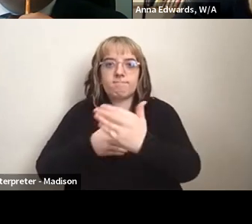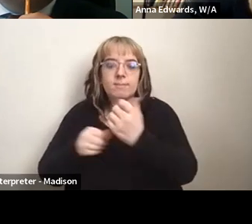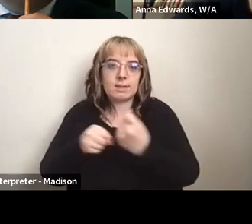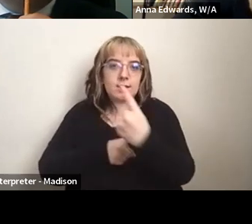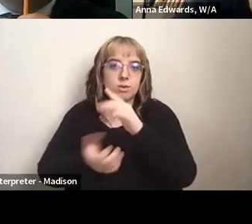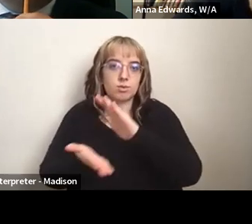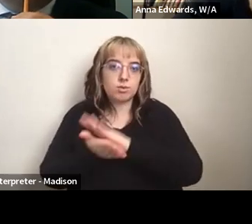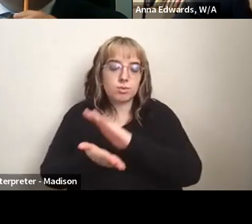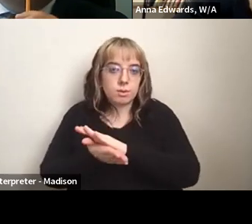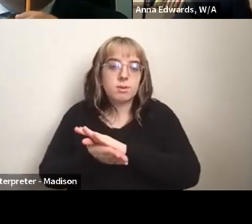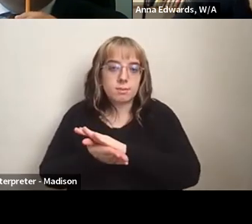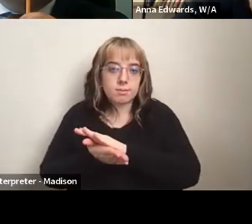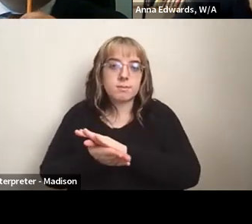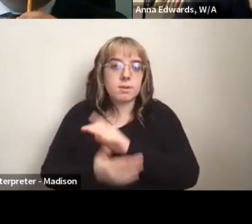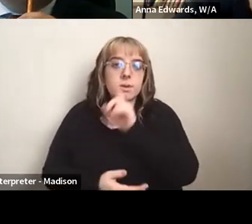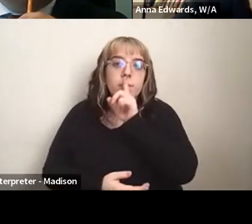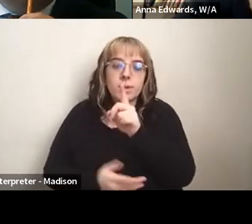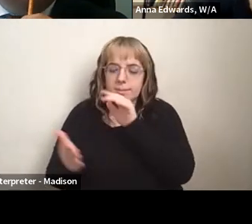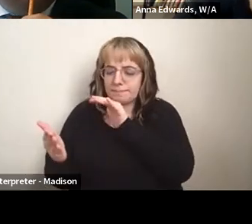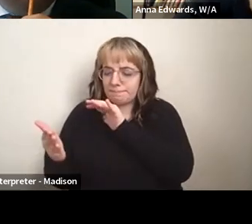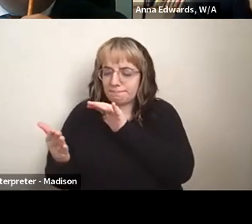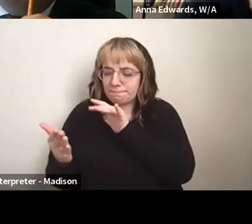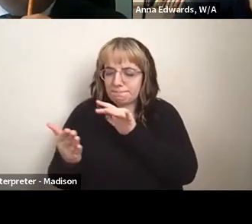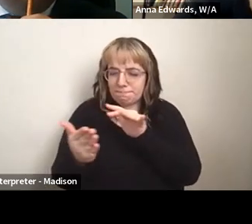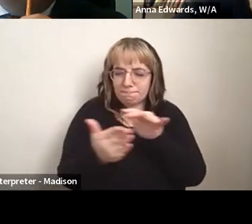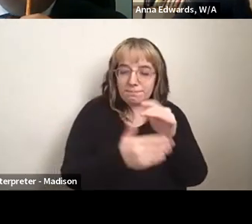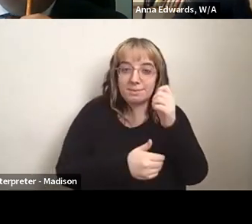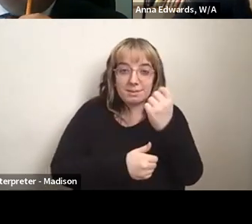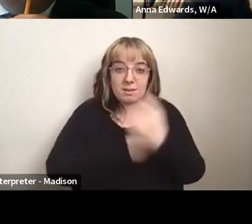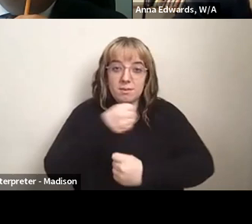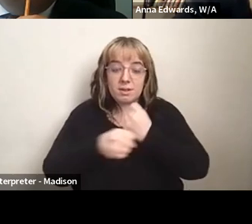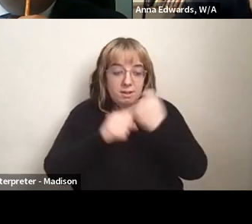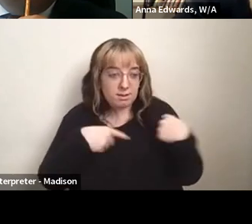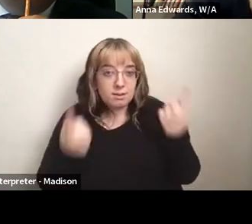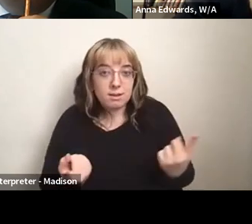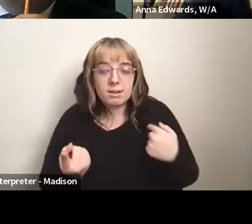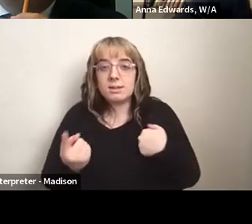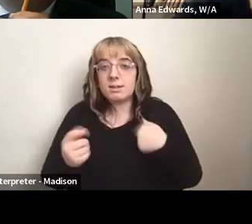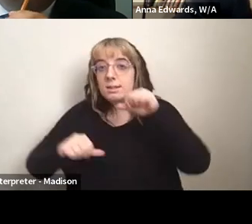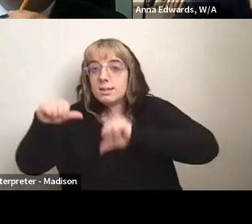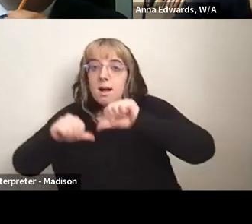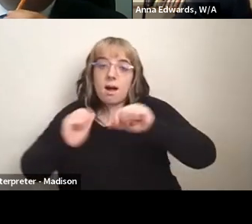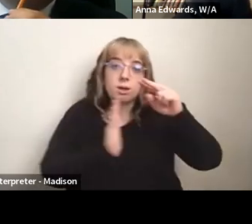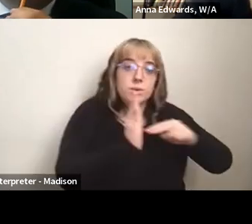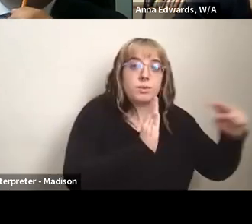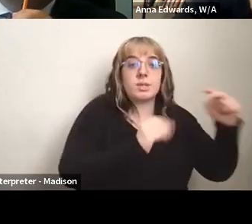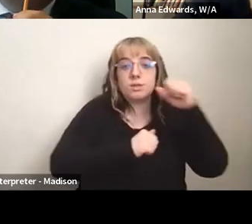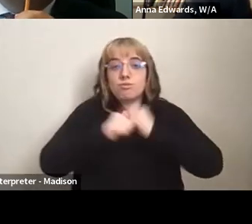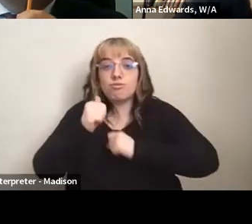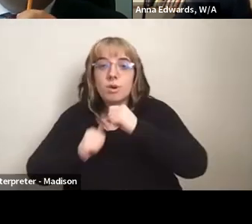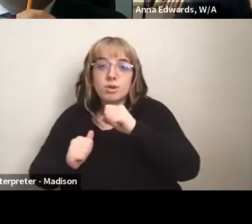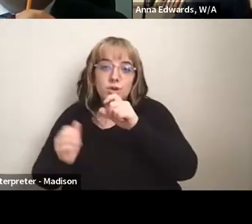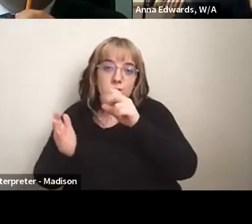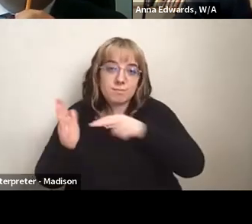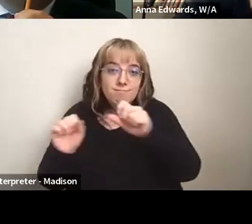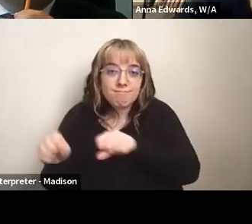we have been really studying this for the past couple of years in the science of reading and structured literacy and all